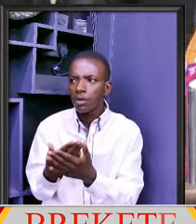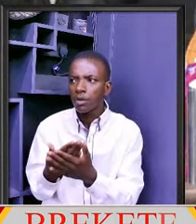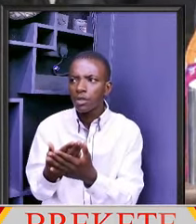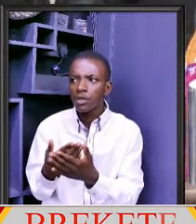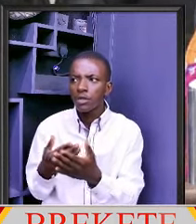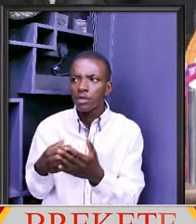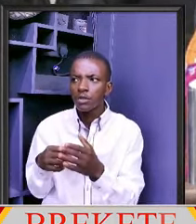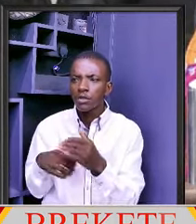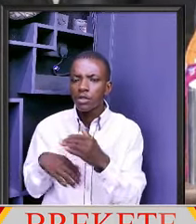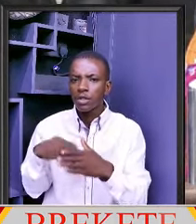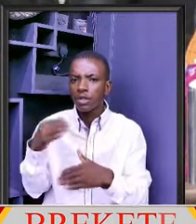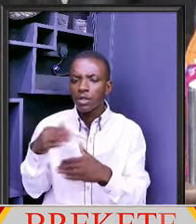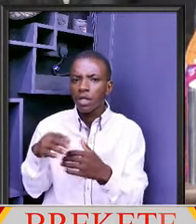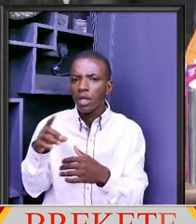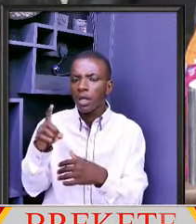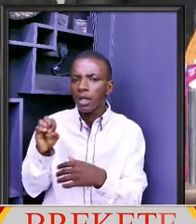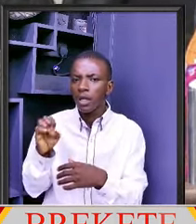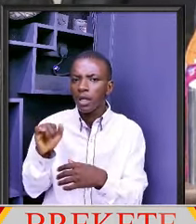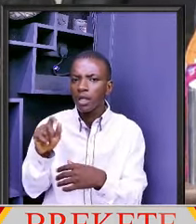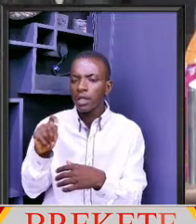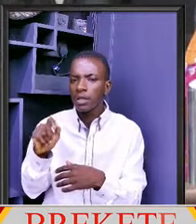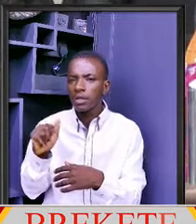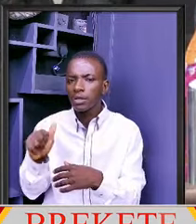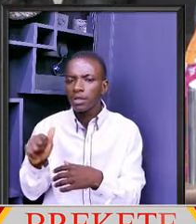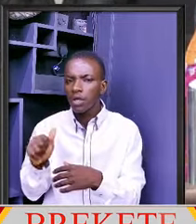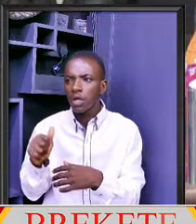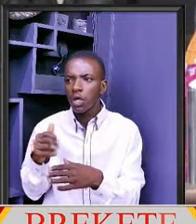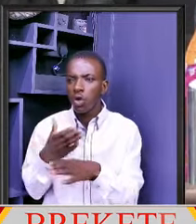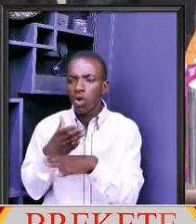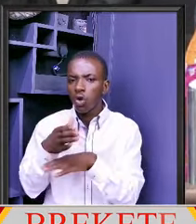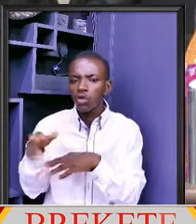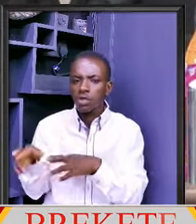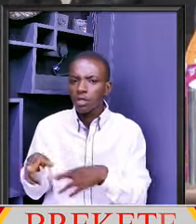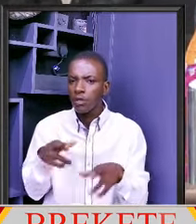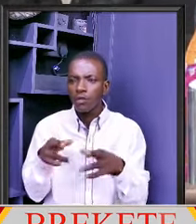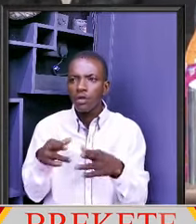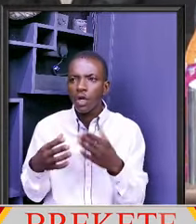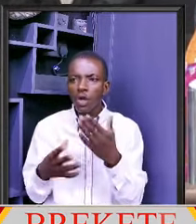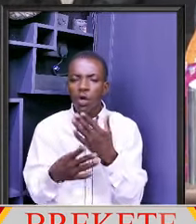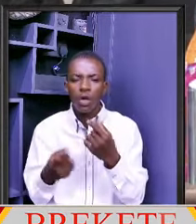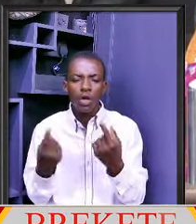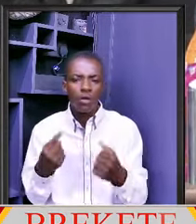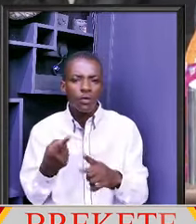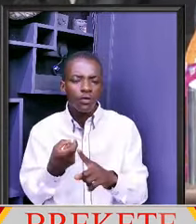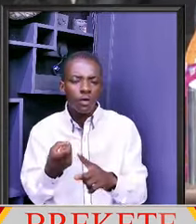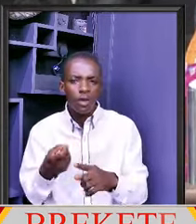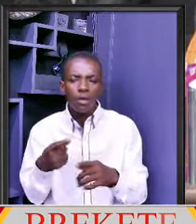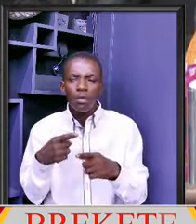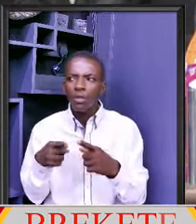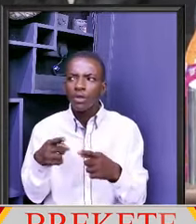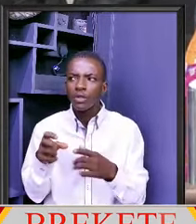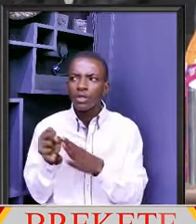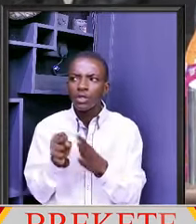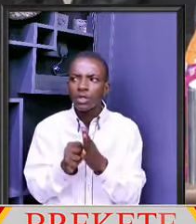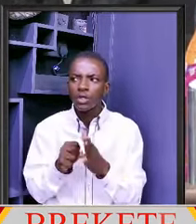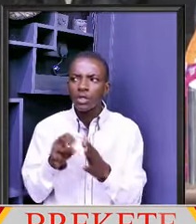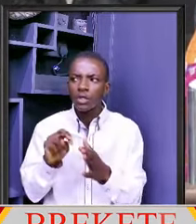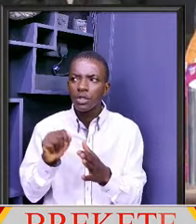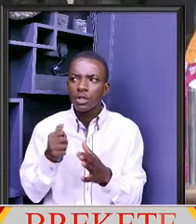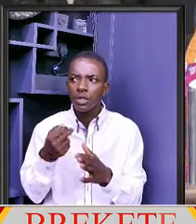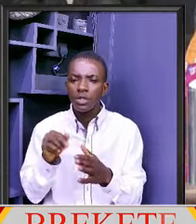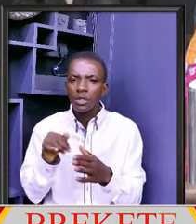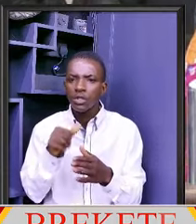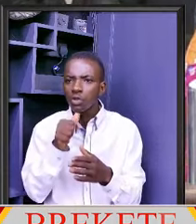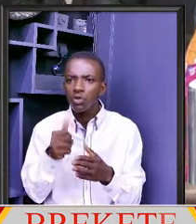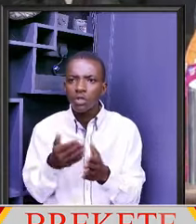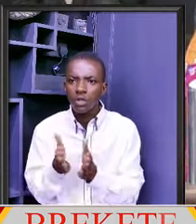states? Say Delta, say rivers, say cross rivers, where oil are coming from. Mm. So state like Enugu that is not General Tekopo,